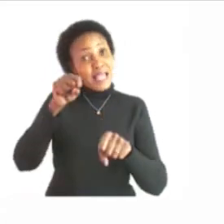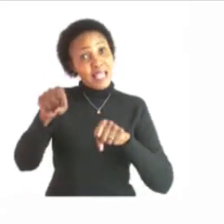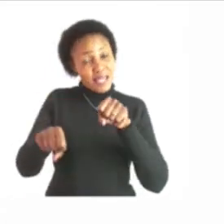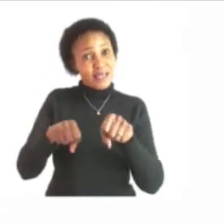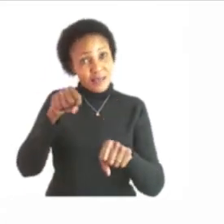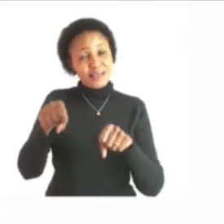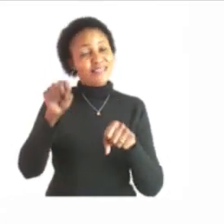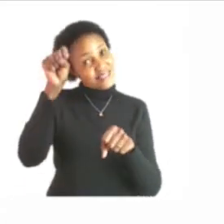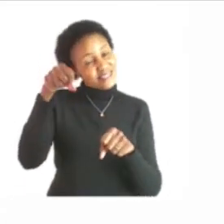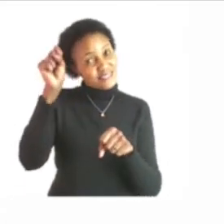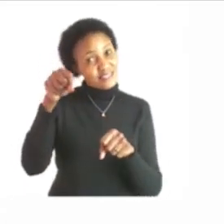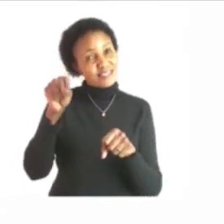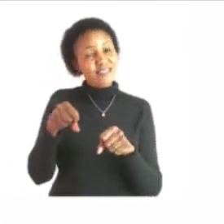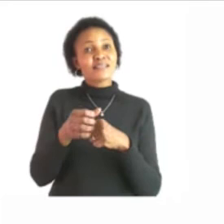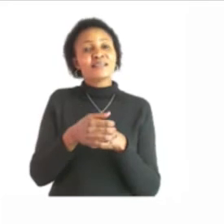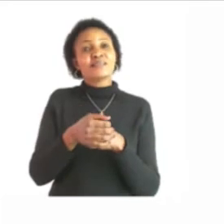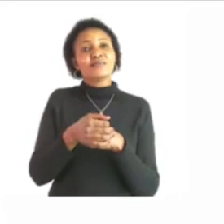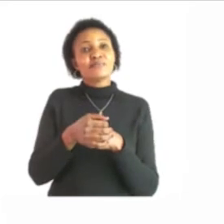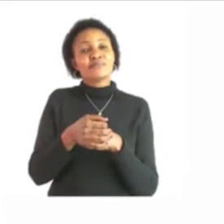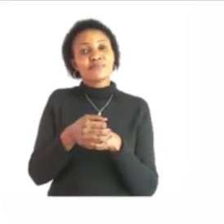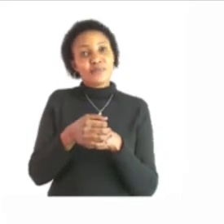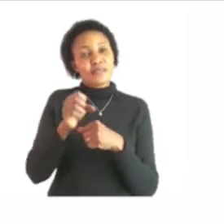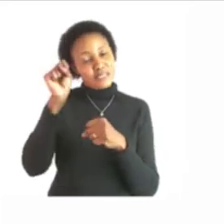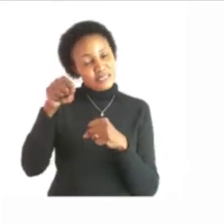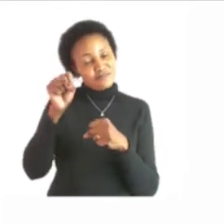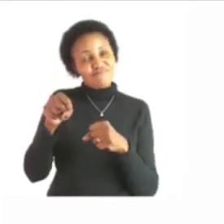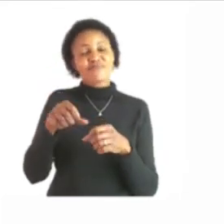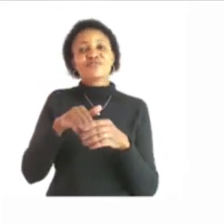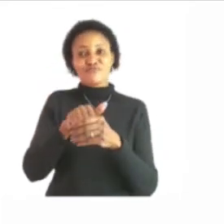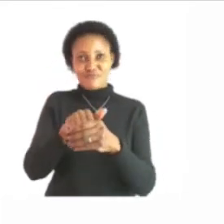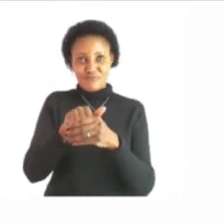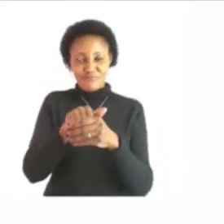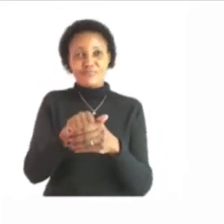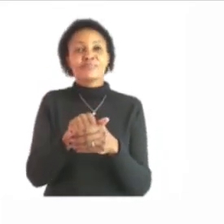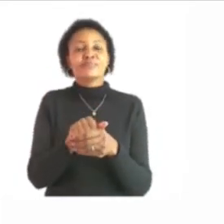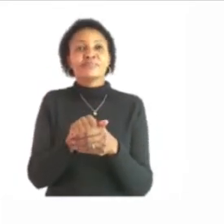bicycle? Yes. The bicycle is also a means of transport.